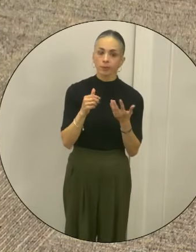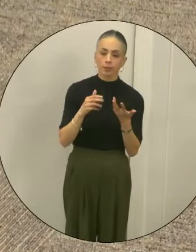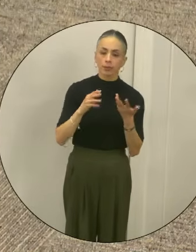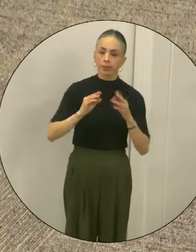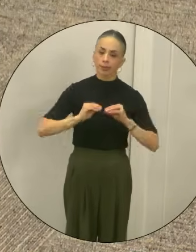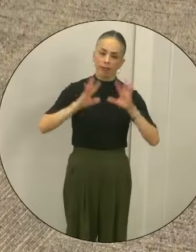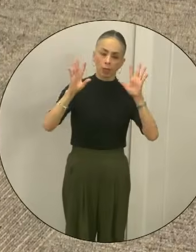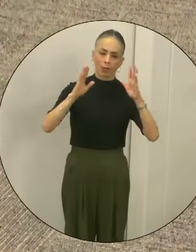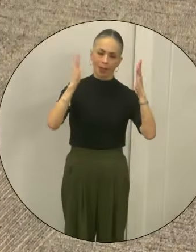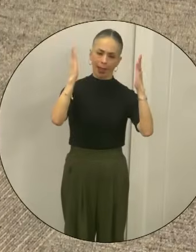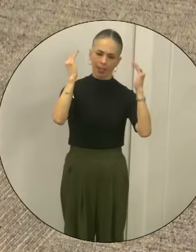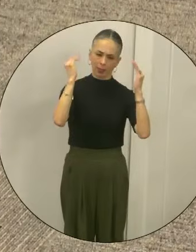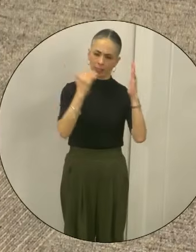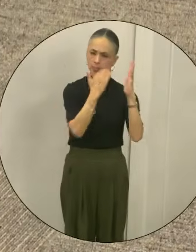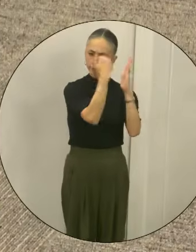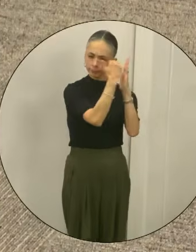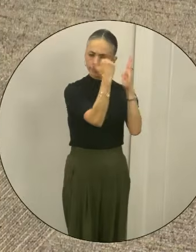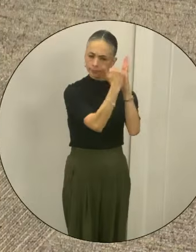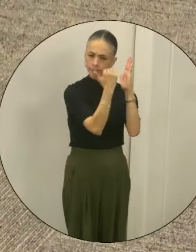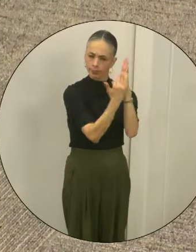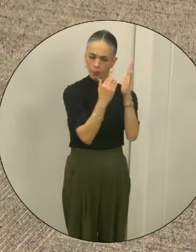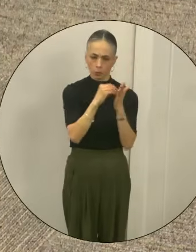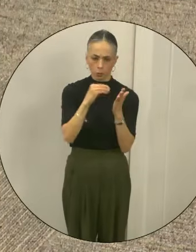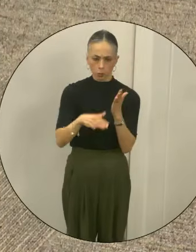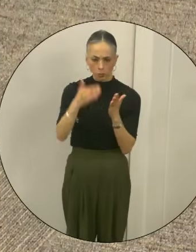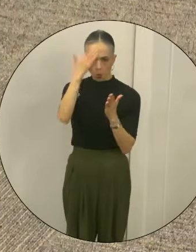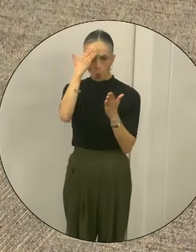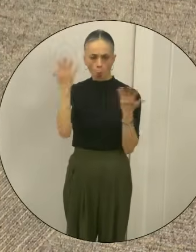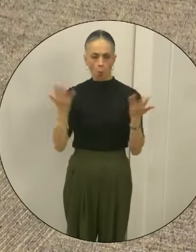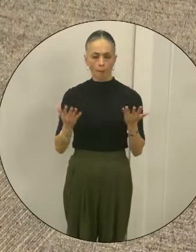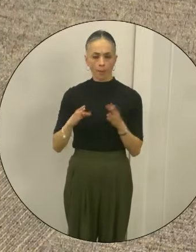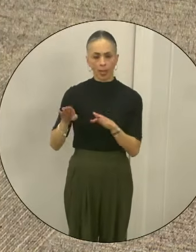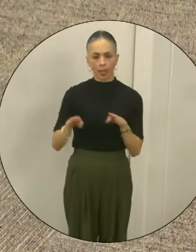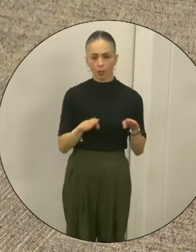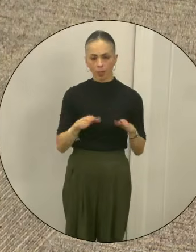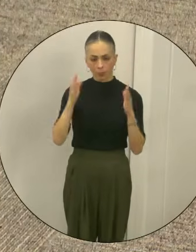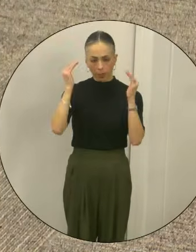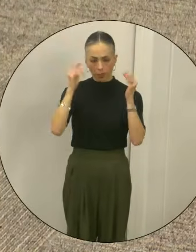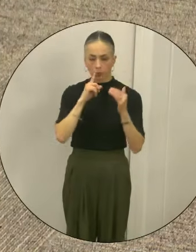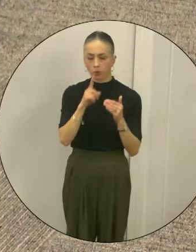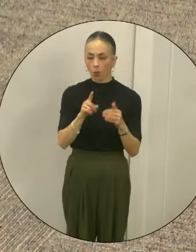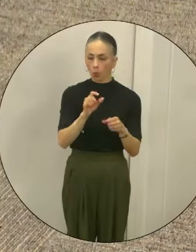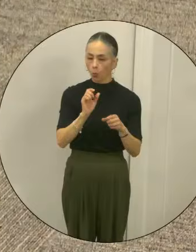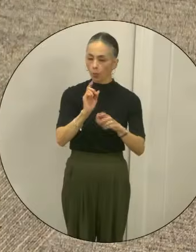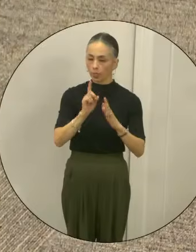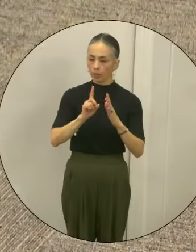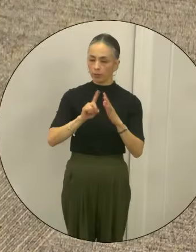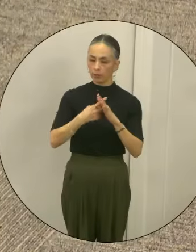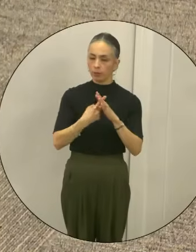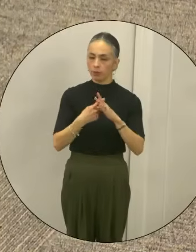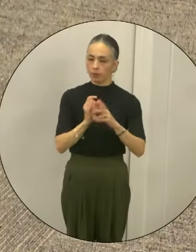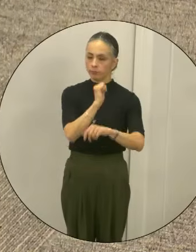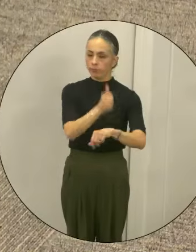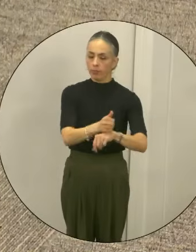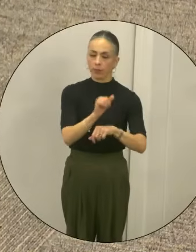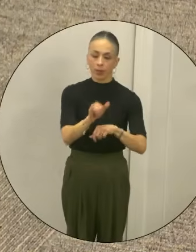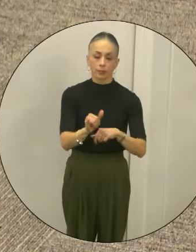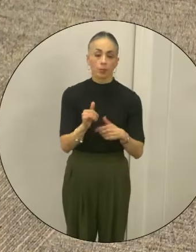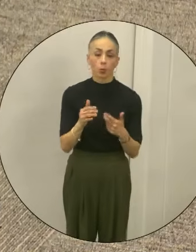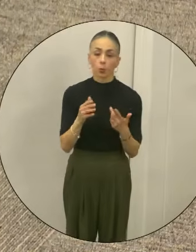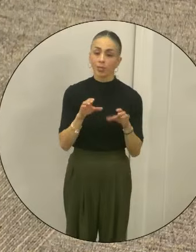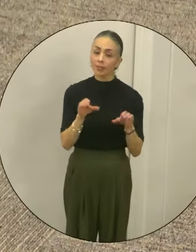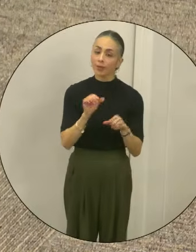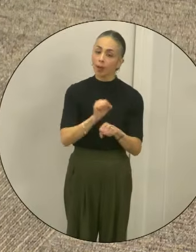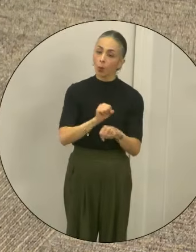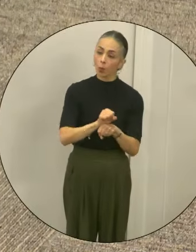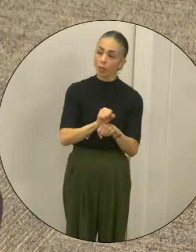for students in a way that students could receive what the behavior expectations were. So we kind of put some of those things in place through MTSS. So we did that work.